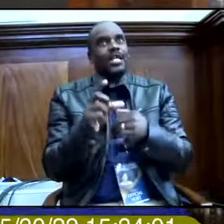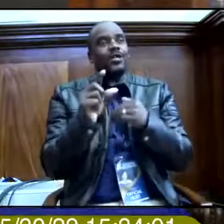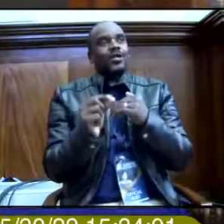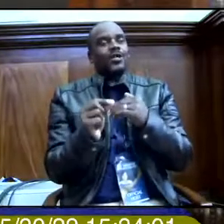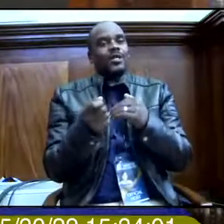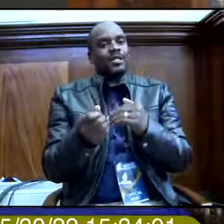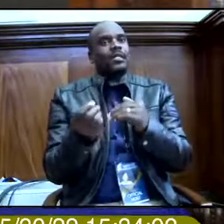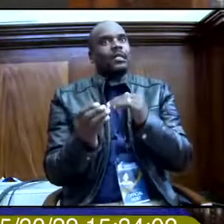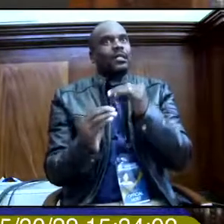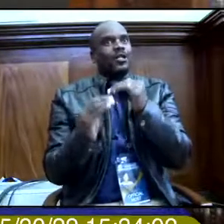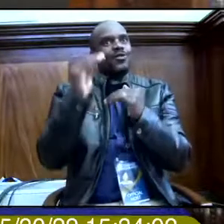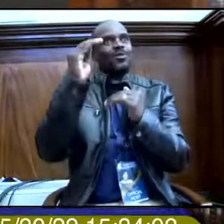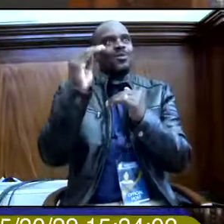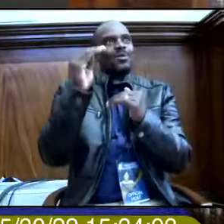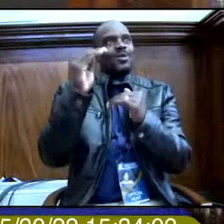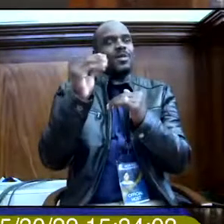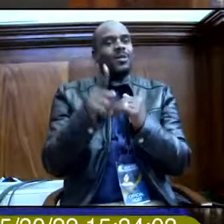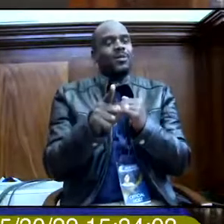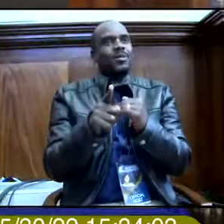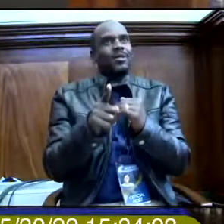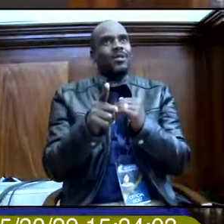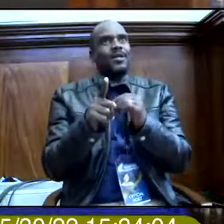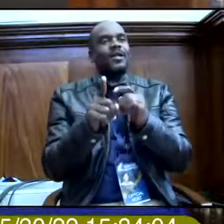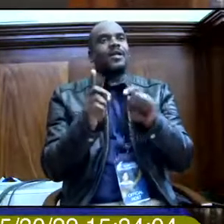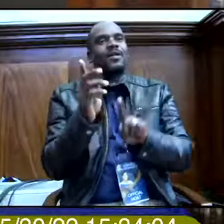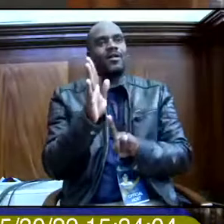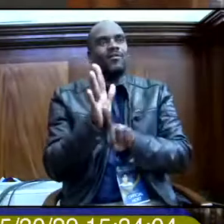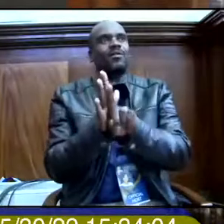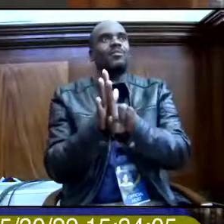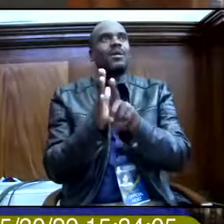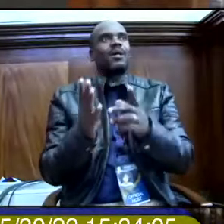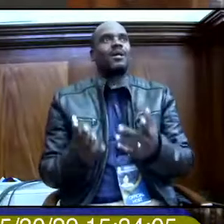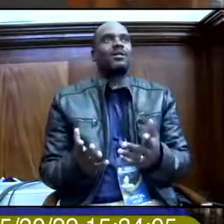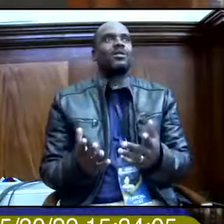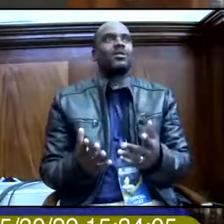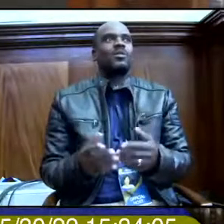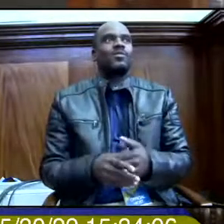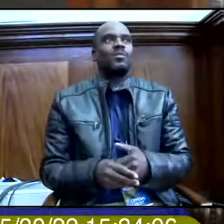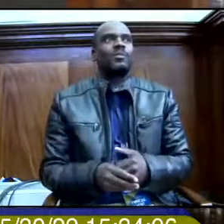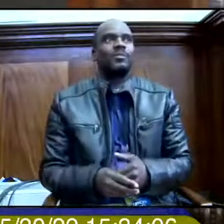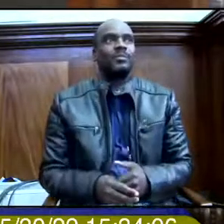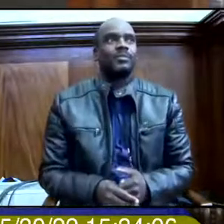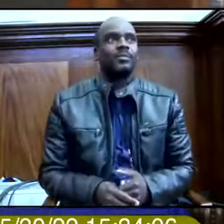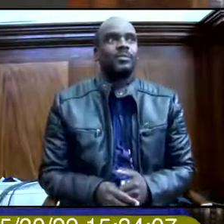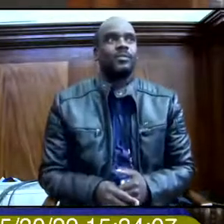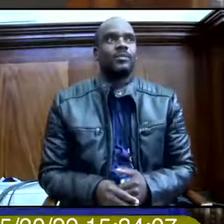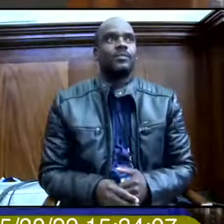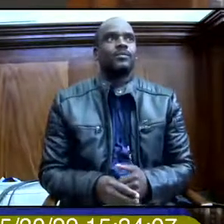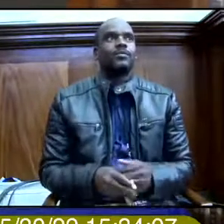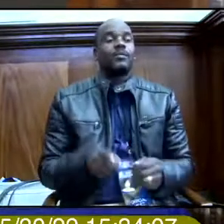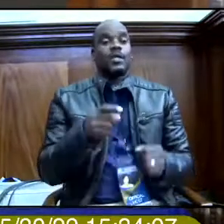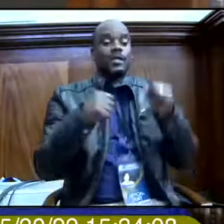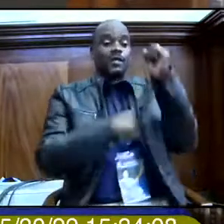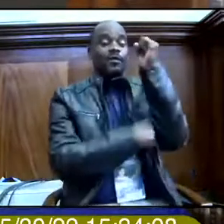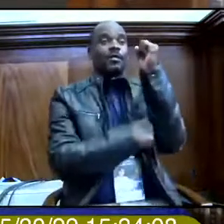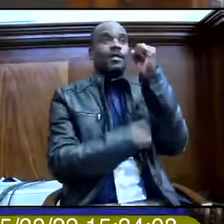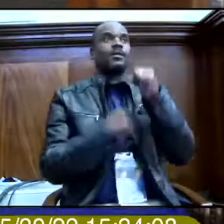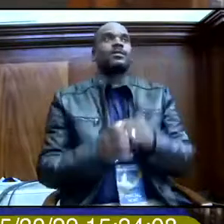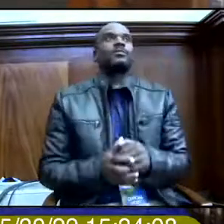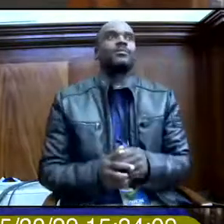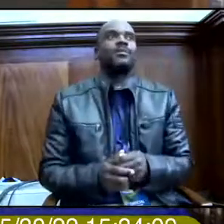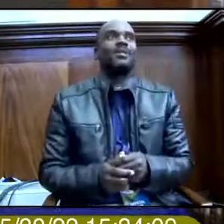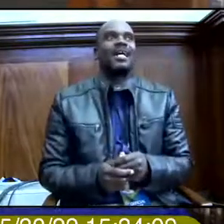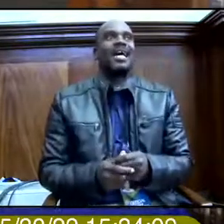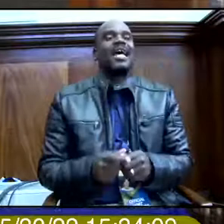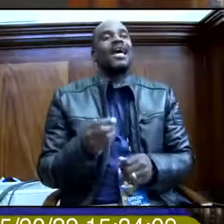and vital to development the country's in unequal distributive infrastructure and